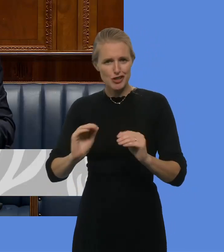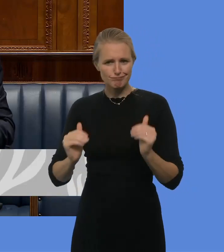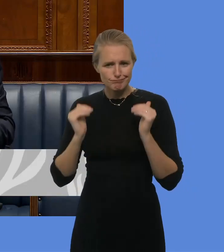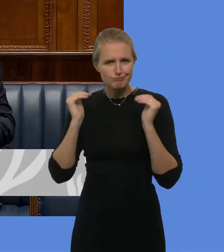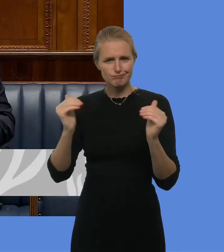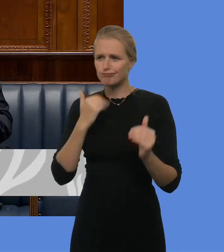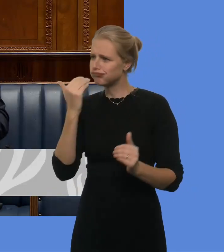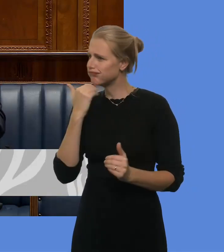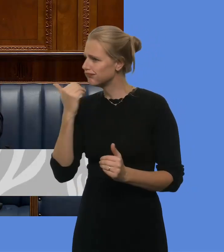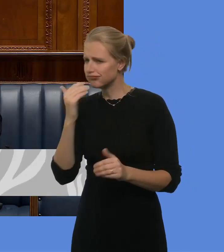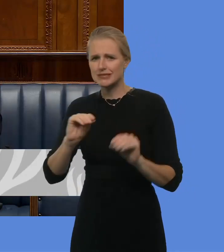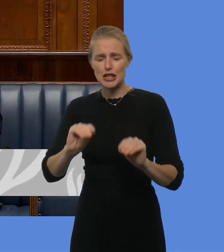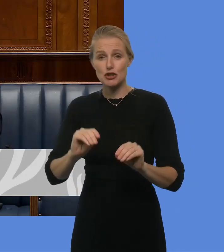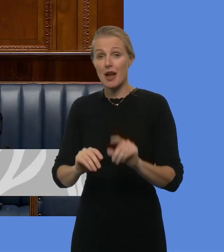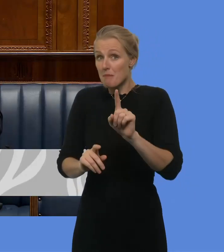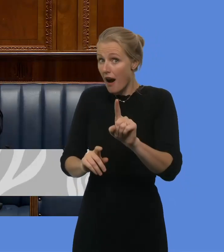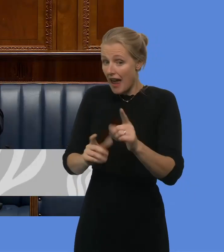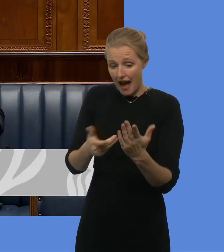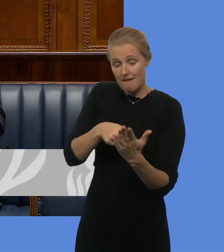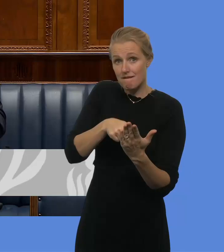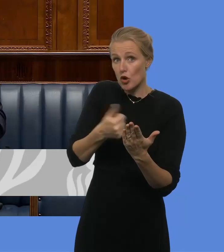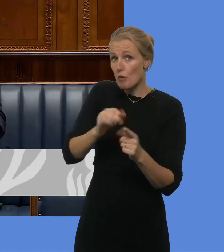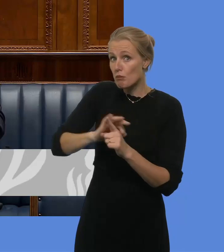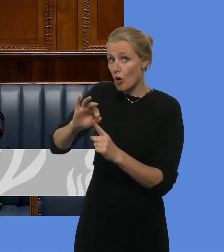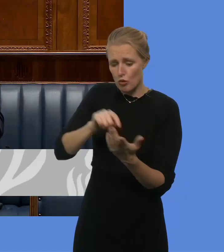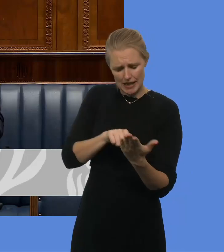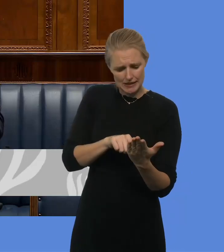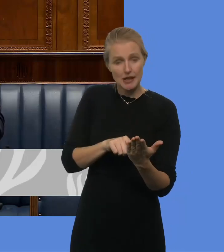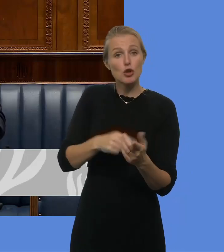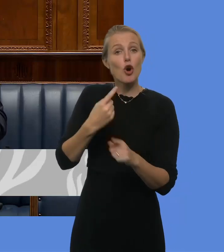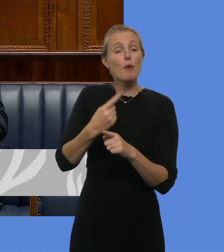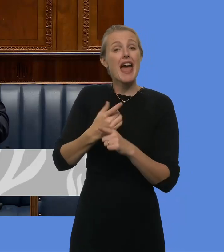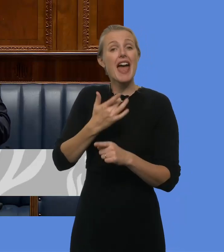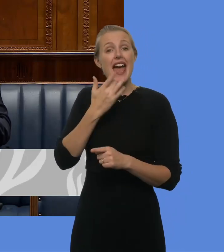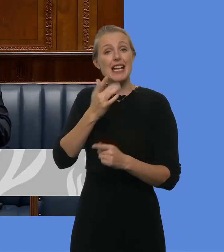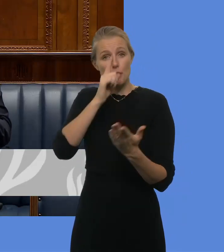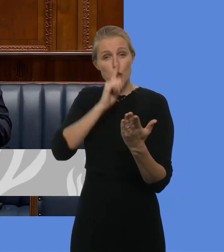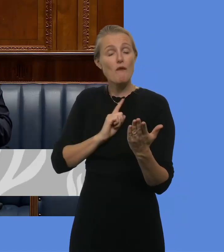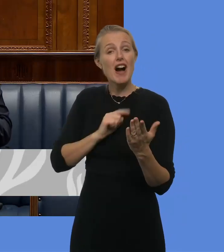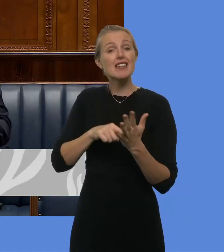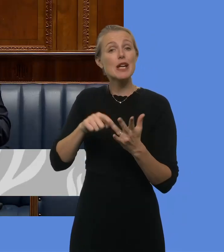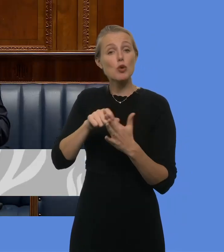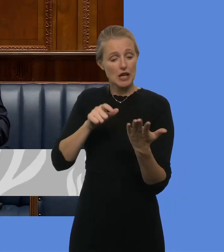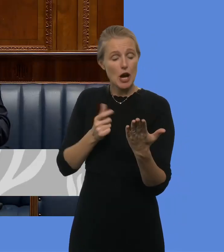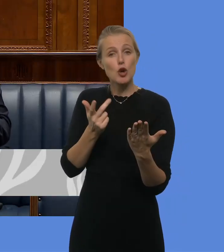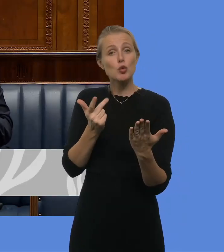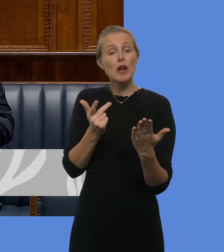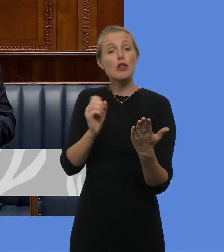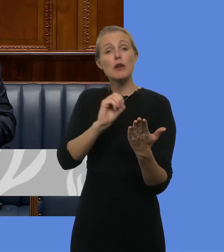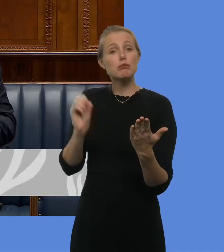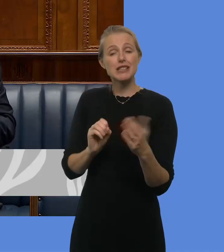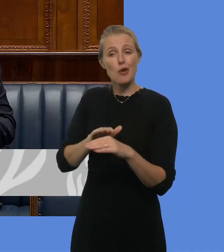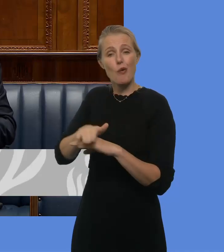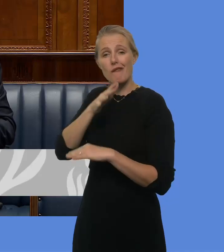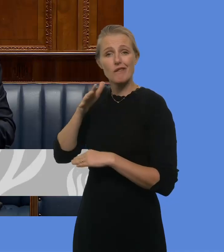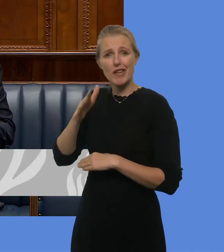did appear promising progress too, though. The report notes on the age profile of TODs that 23% were over the age of 50, which